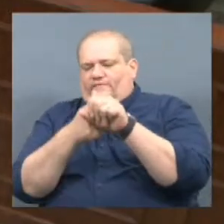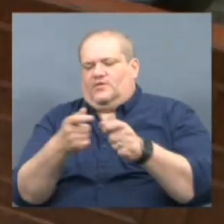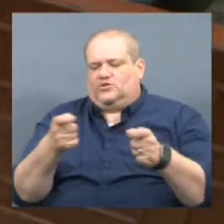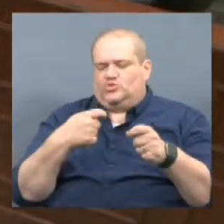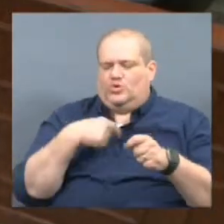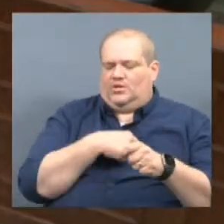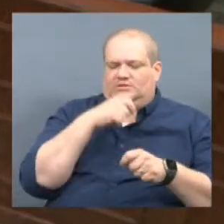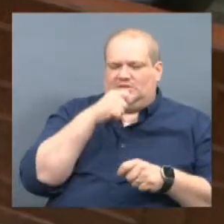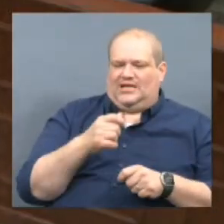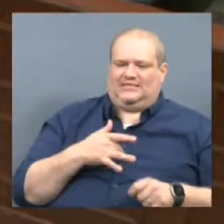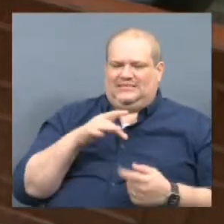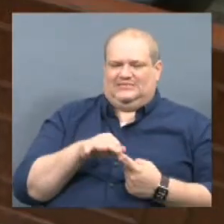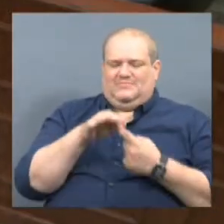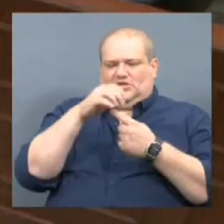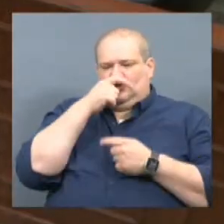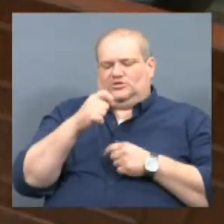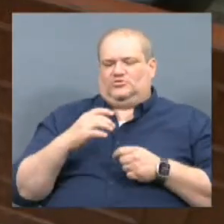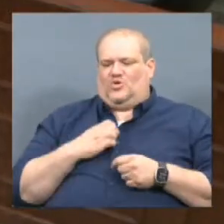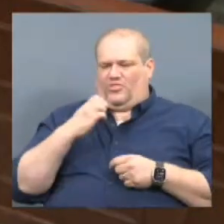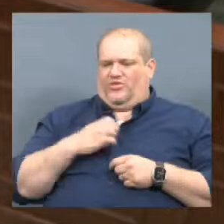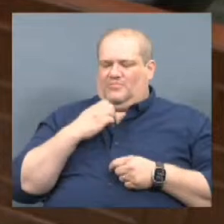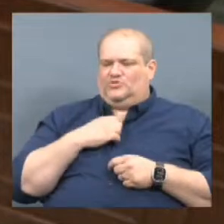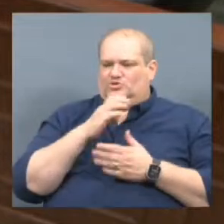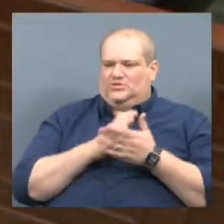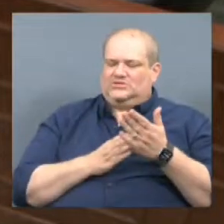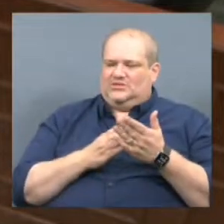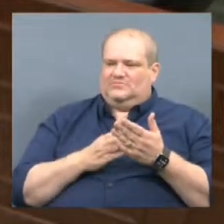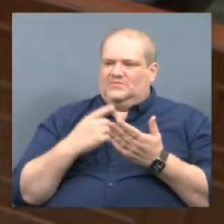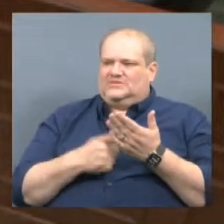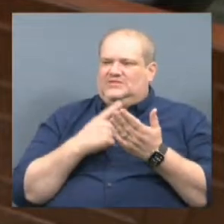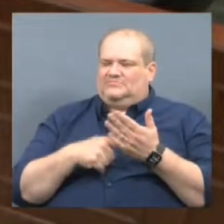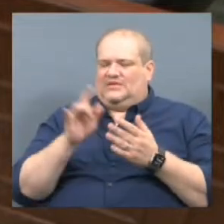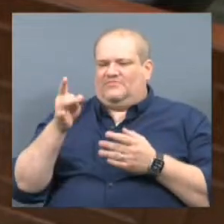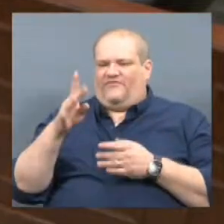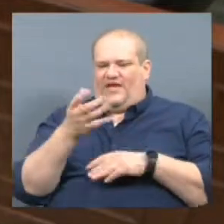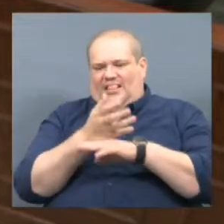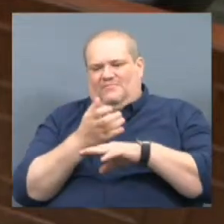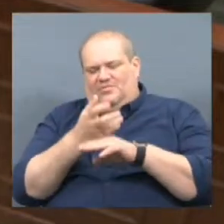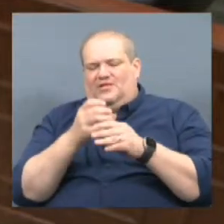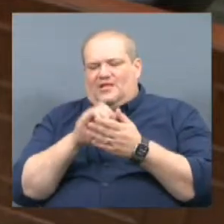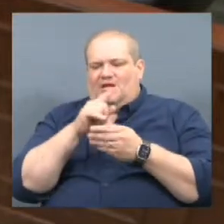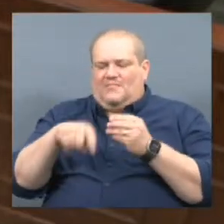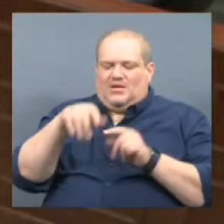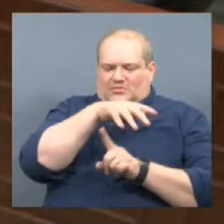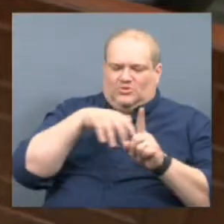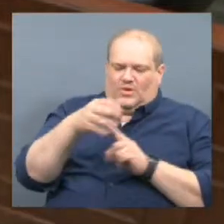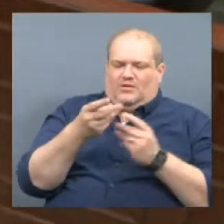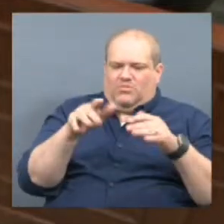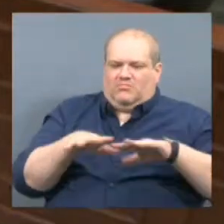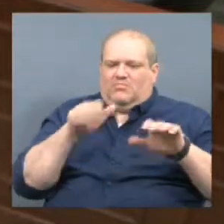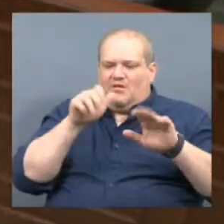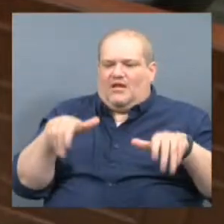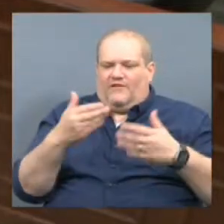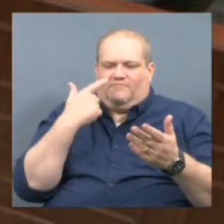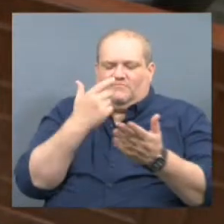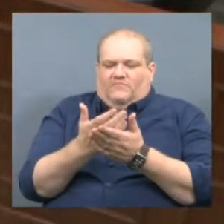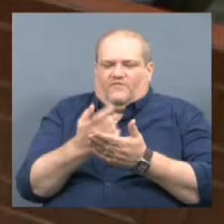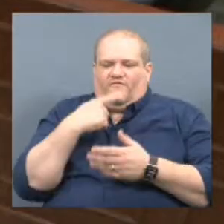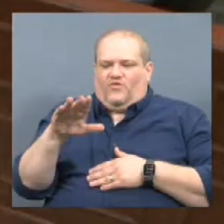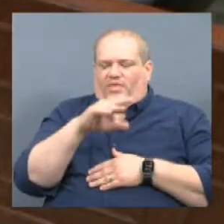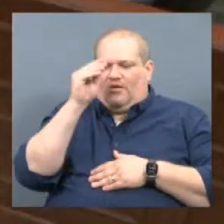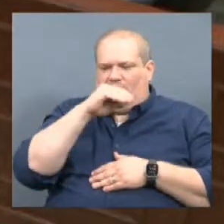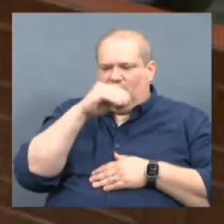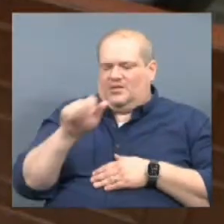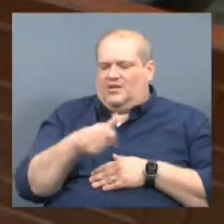not by special interest or the emotional and sometimes violent pleas of surrounding property owners who offer no justification for their